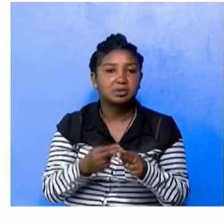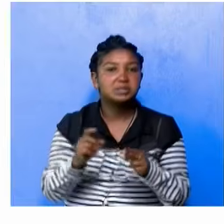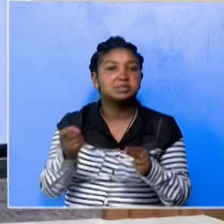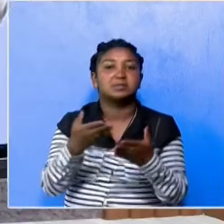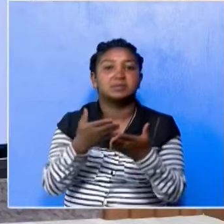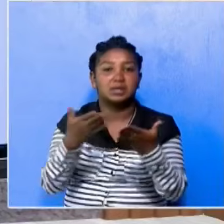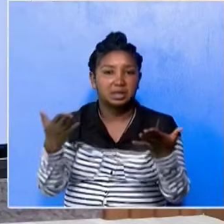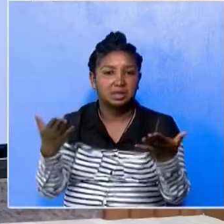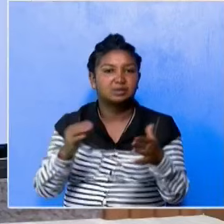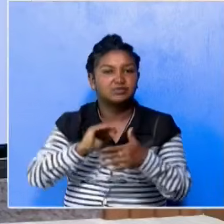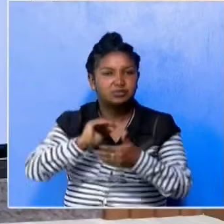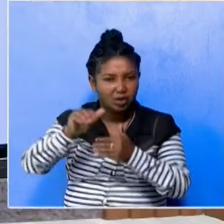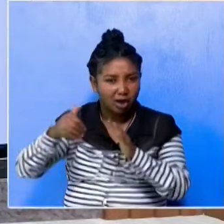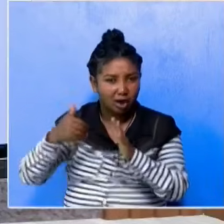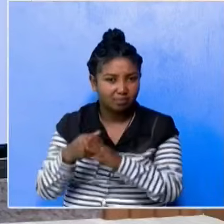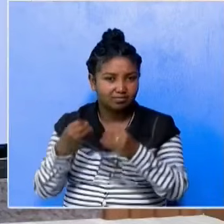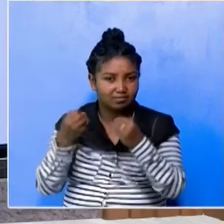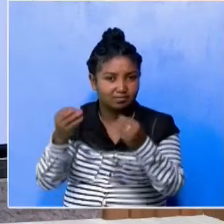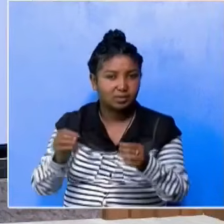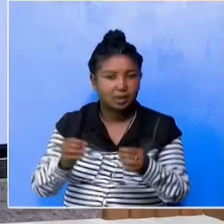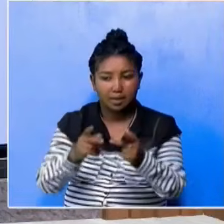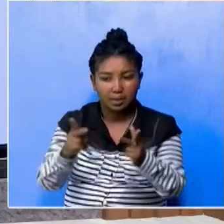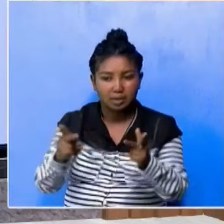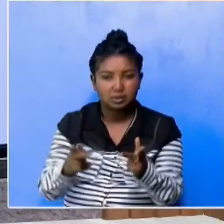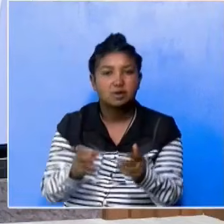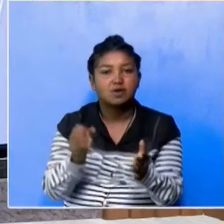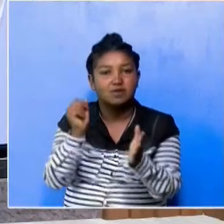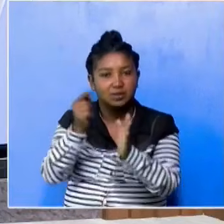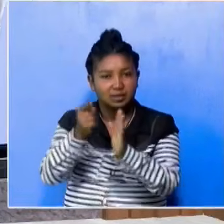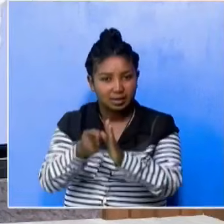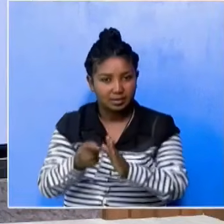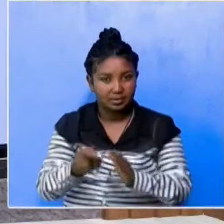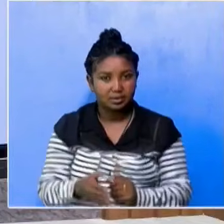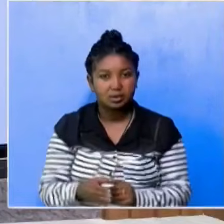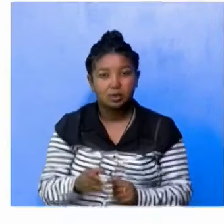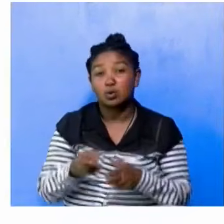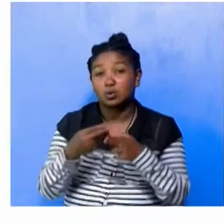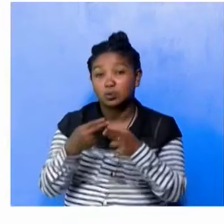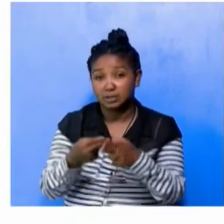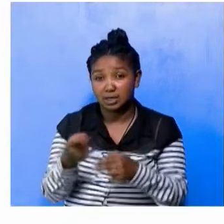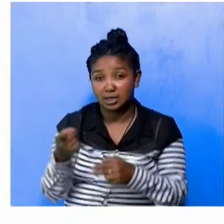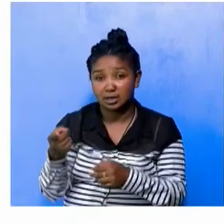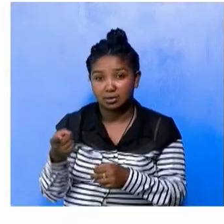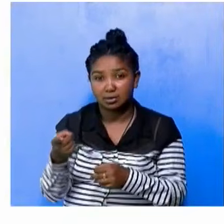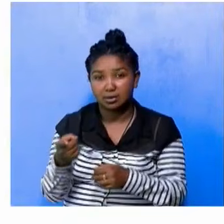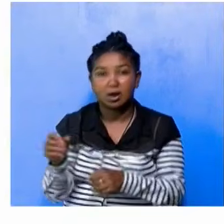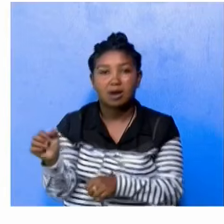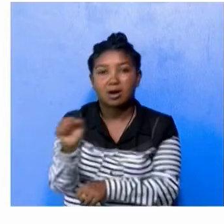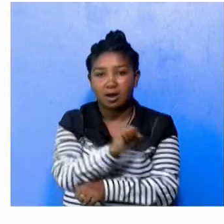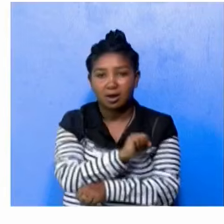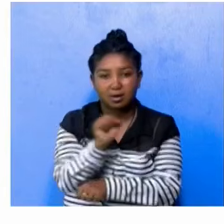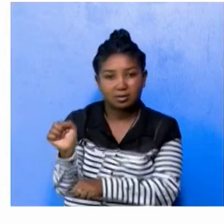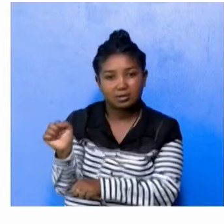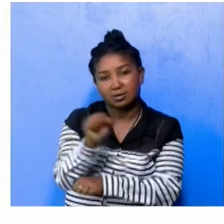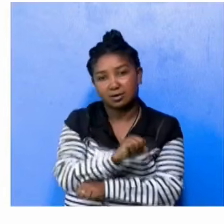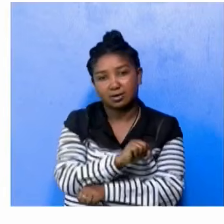something in general, in a place, okay? For example, when we say here, car